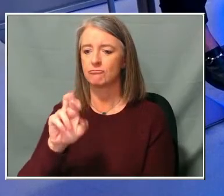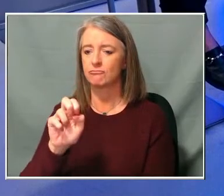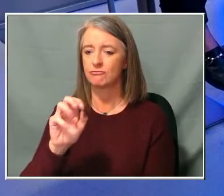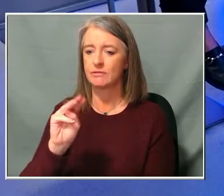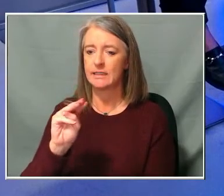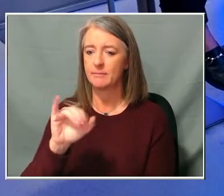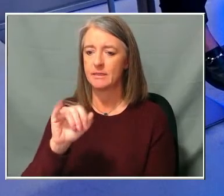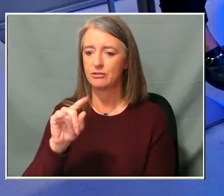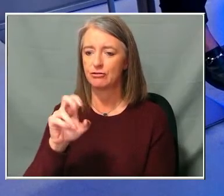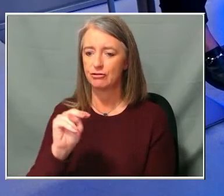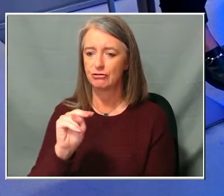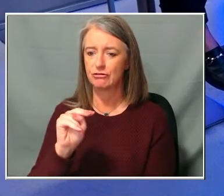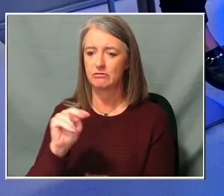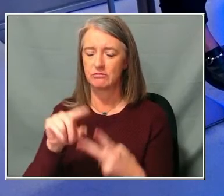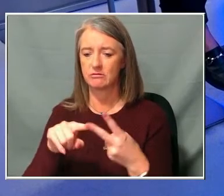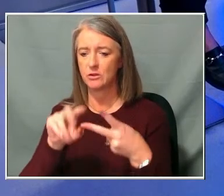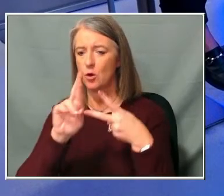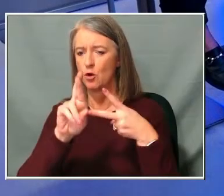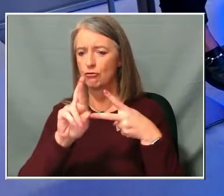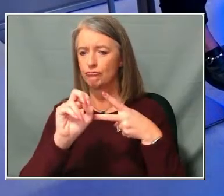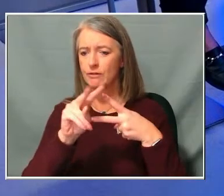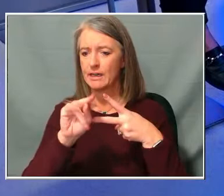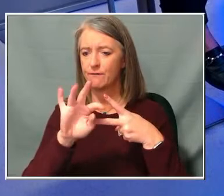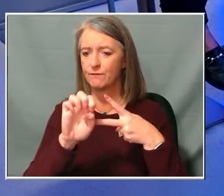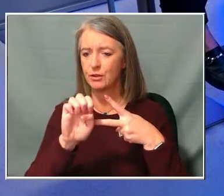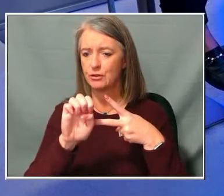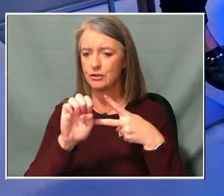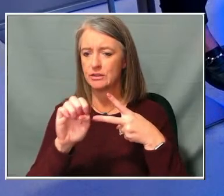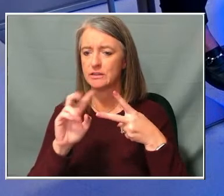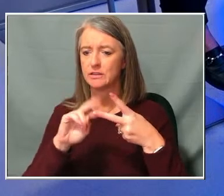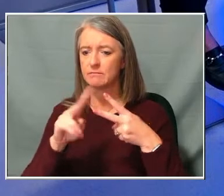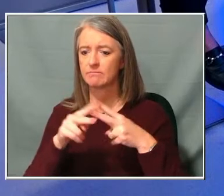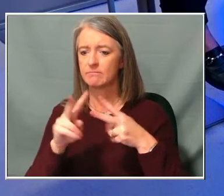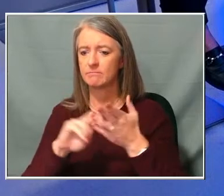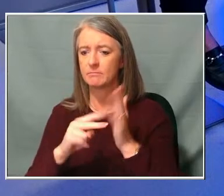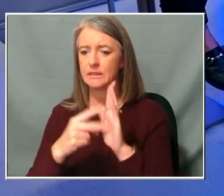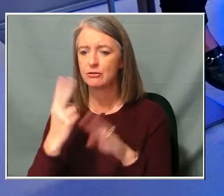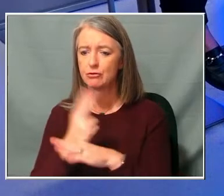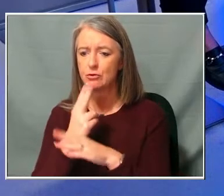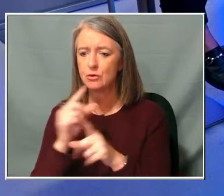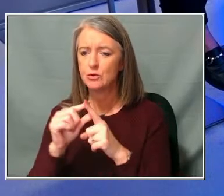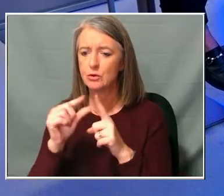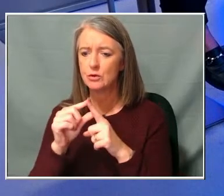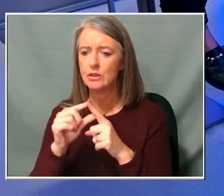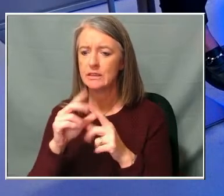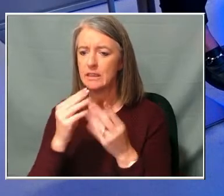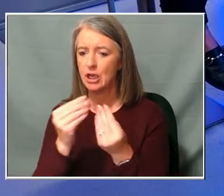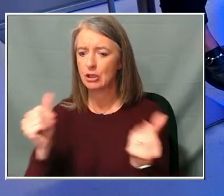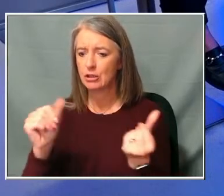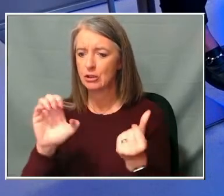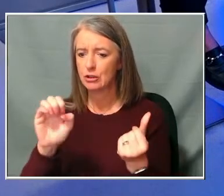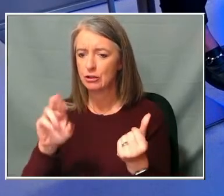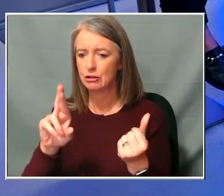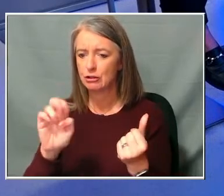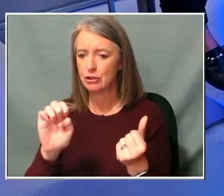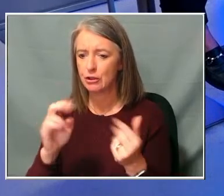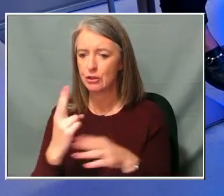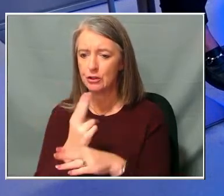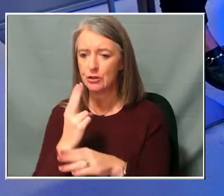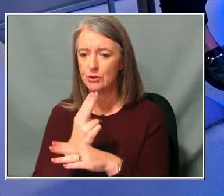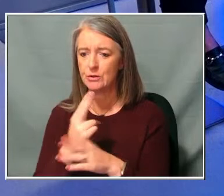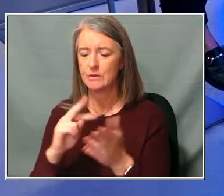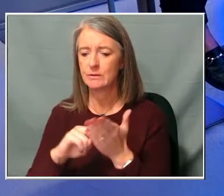words that you're using in some of these studies and what you're finding versus the word cure. Is cure ever a word we would use when it comes